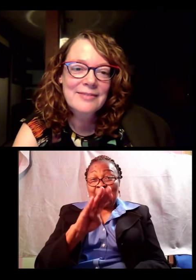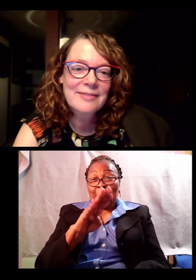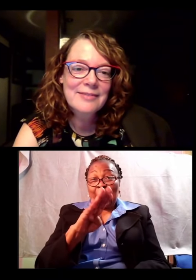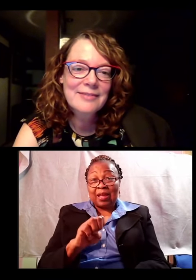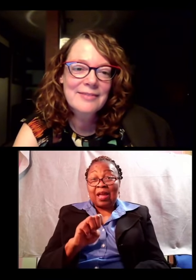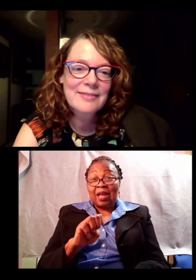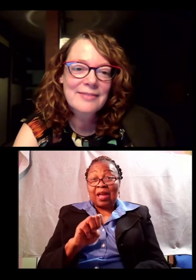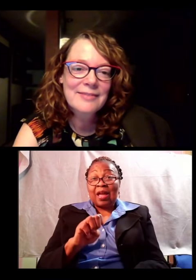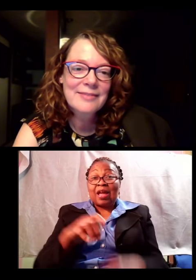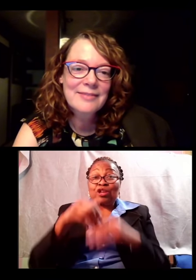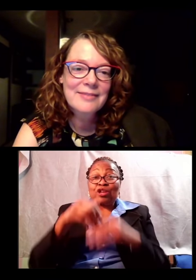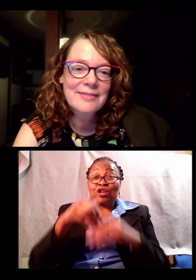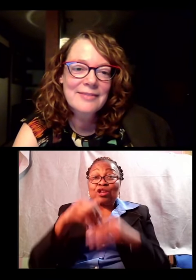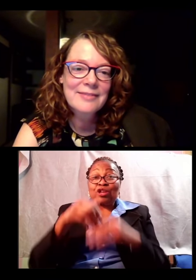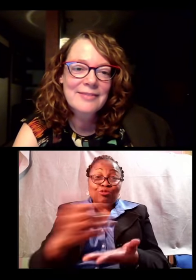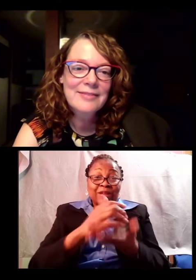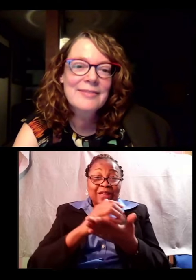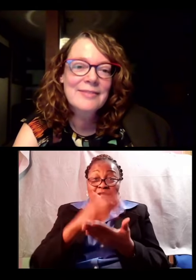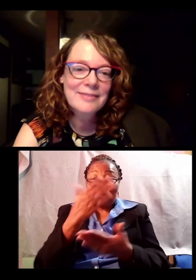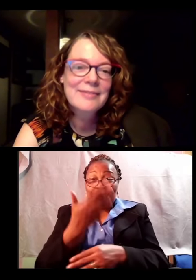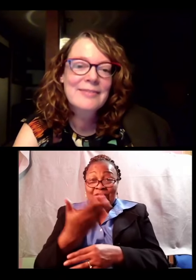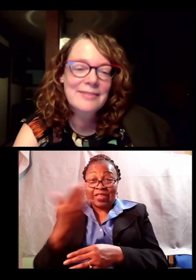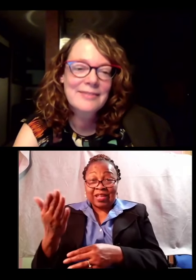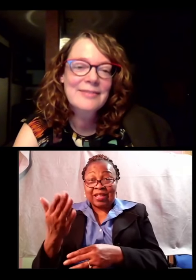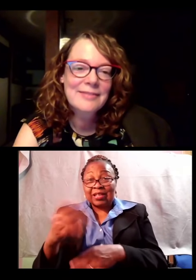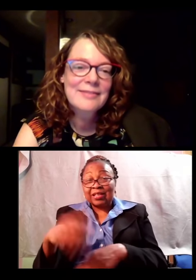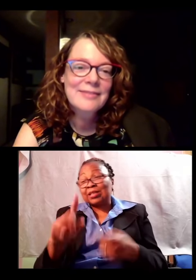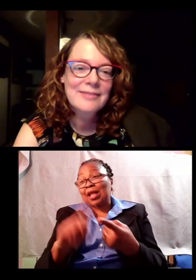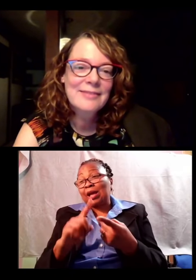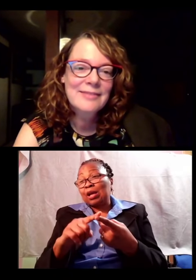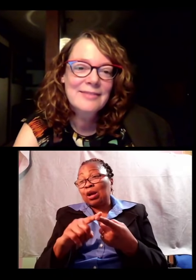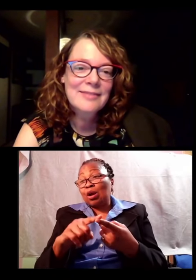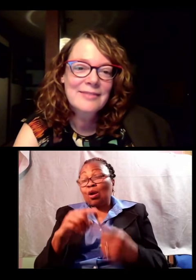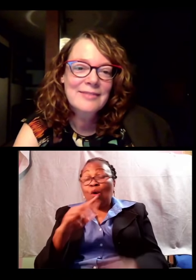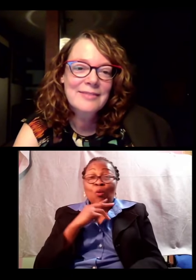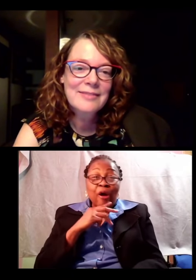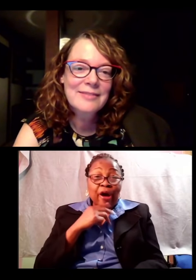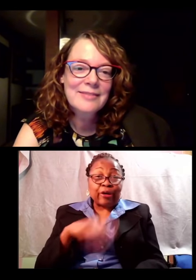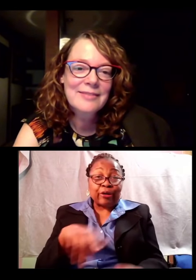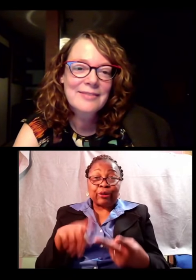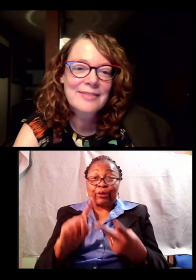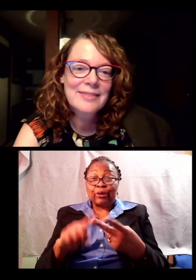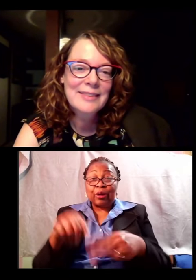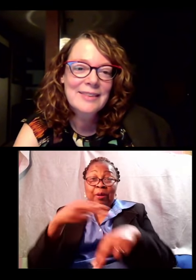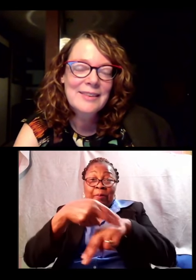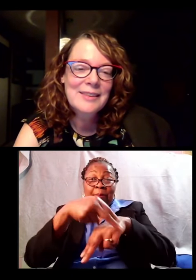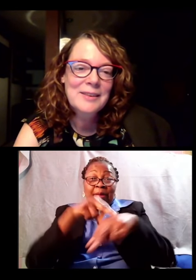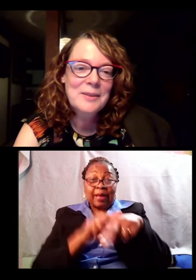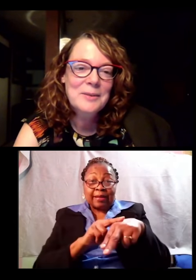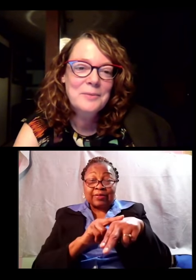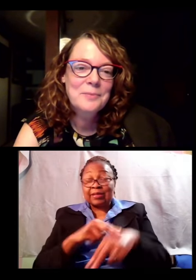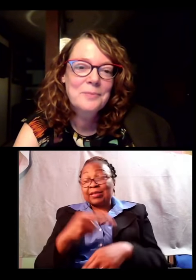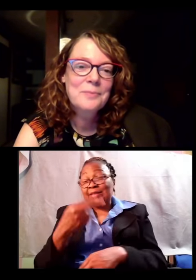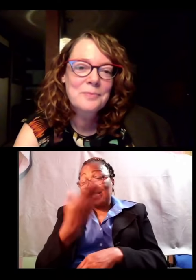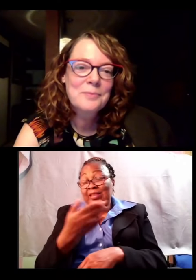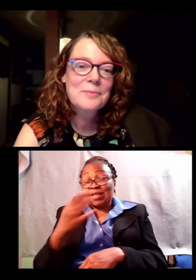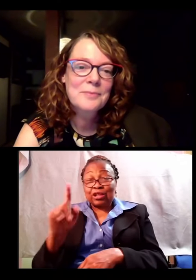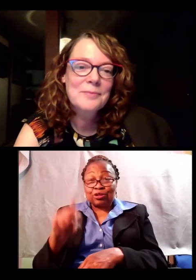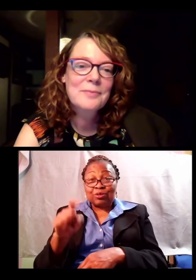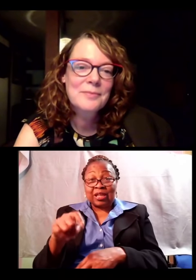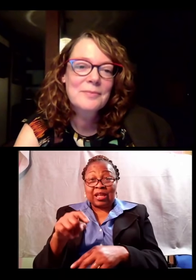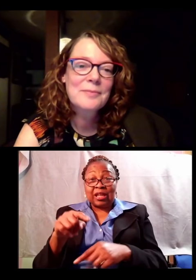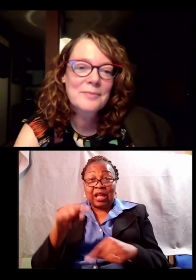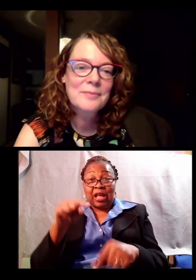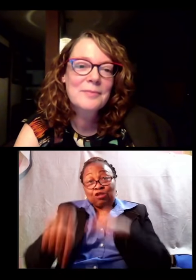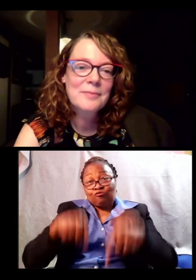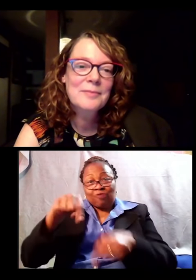like bottles of water, band-aids, you know, necessities of life, and you're running. So it's usually, you're